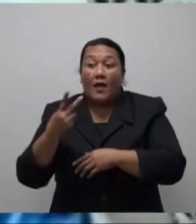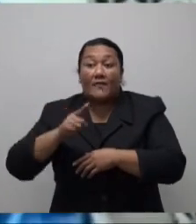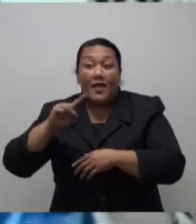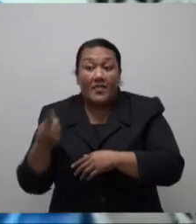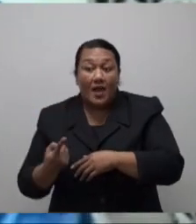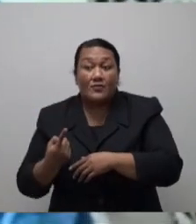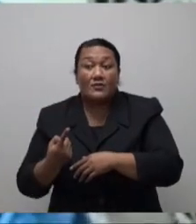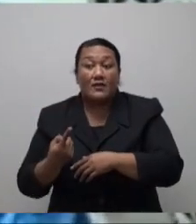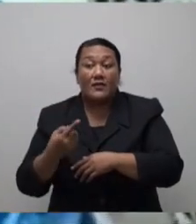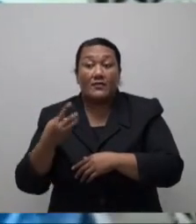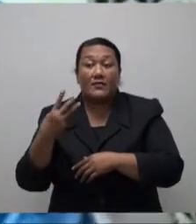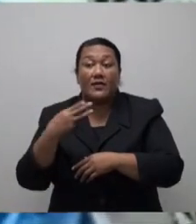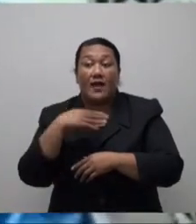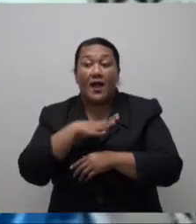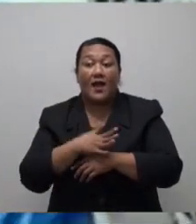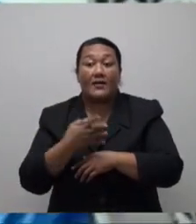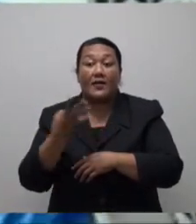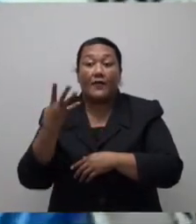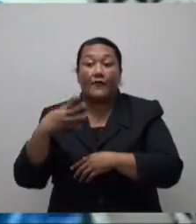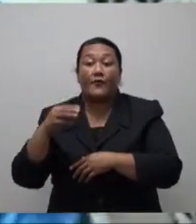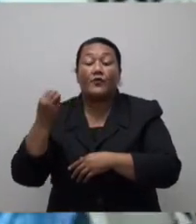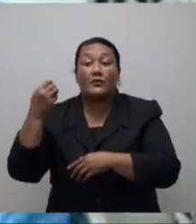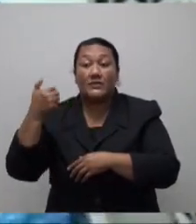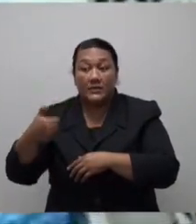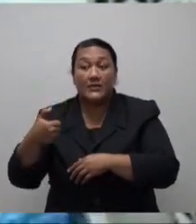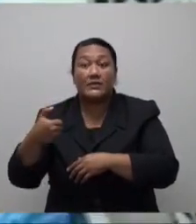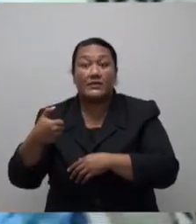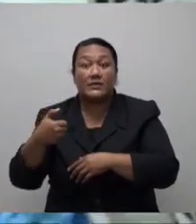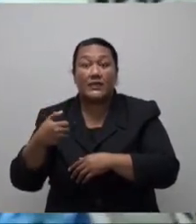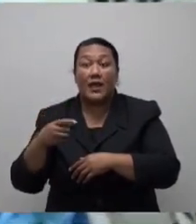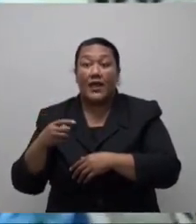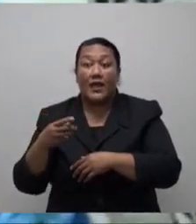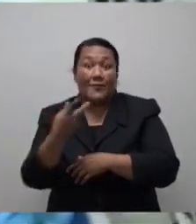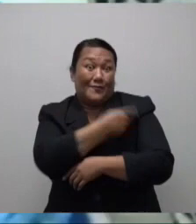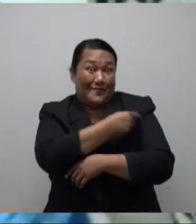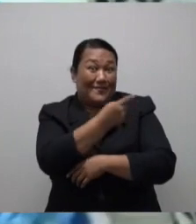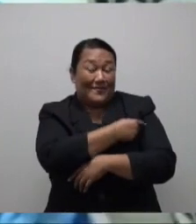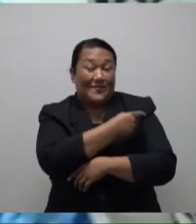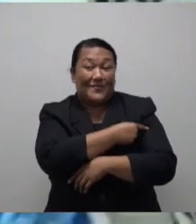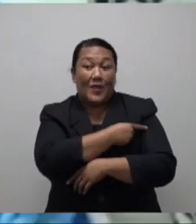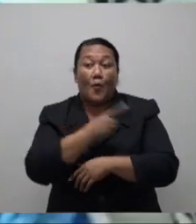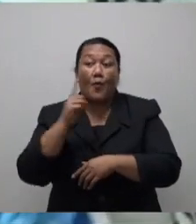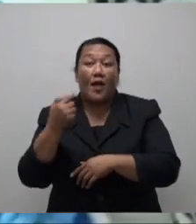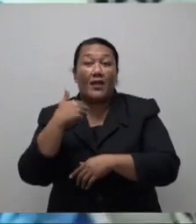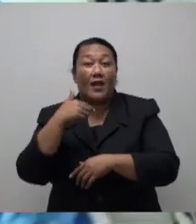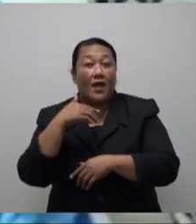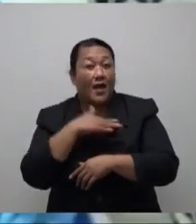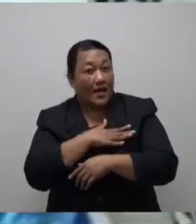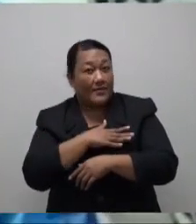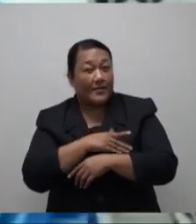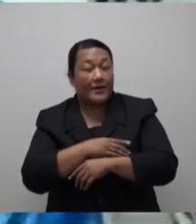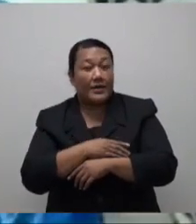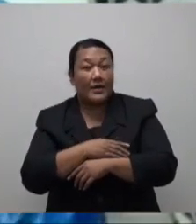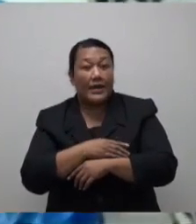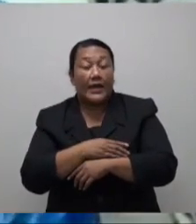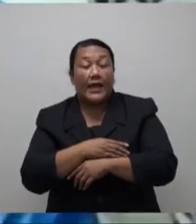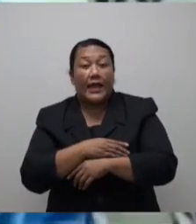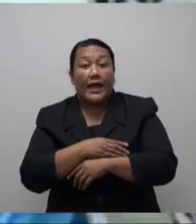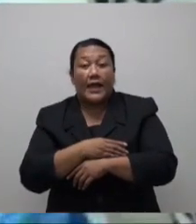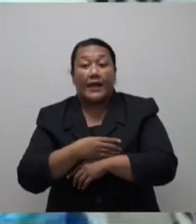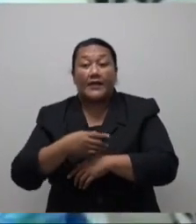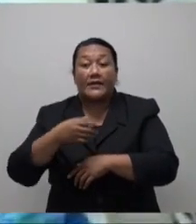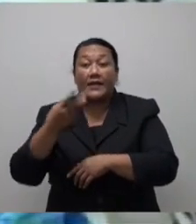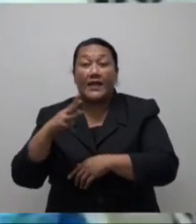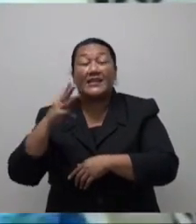individuals received their first dose, while 136 Fijians received their second